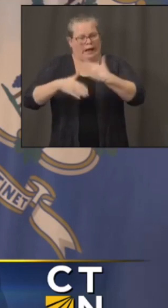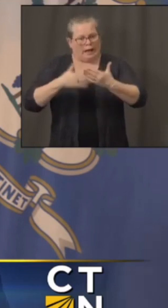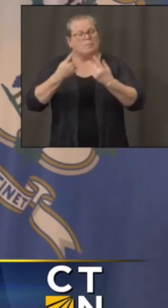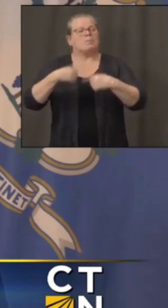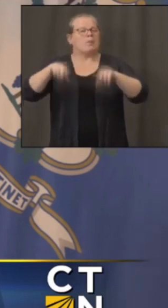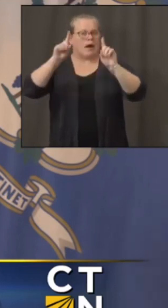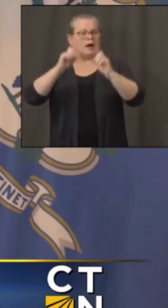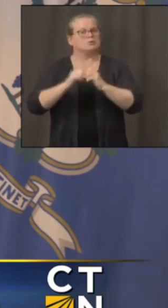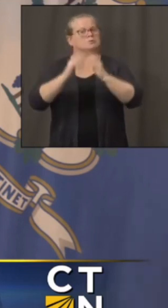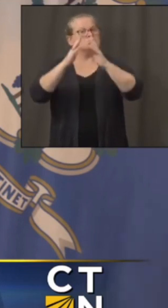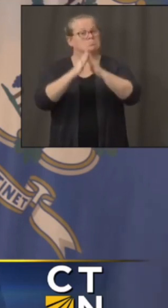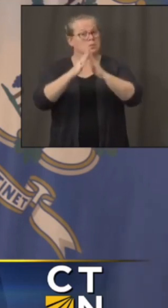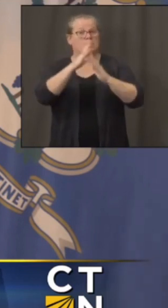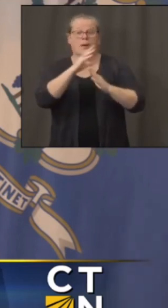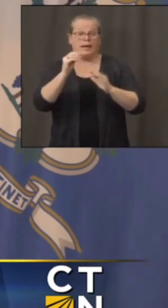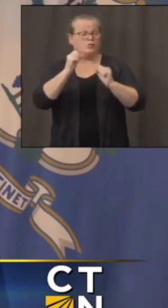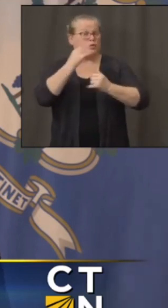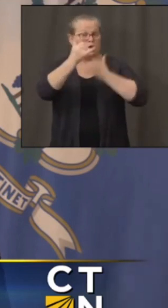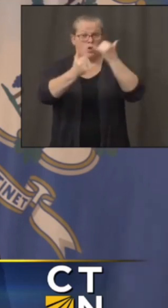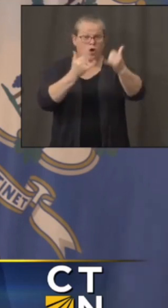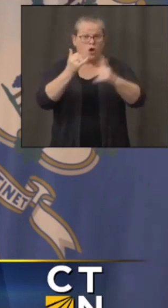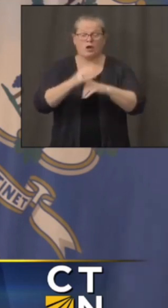DMV, my understanding is that,